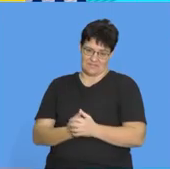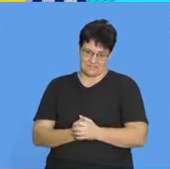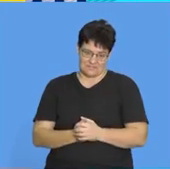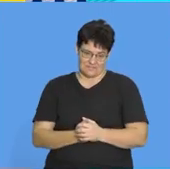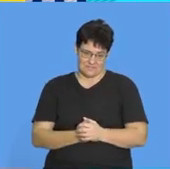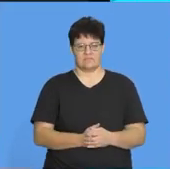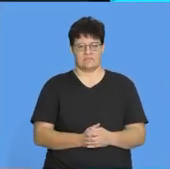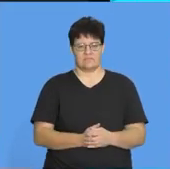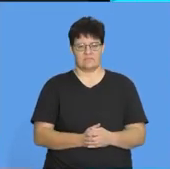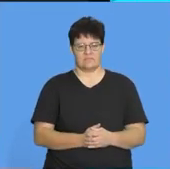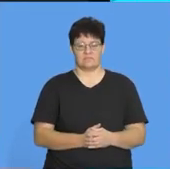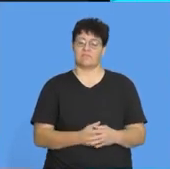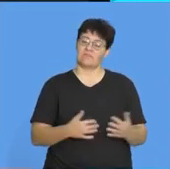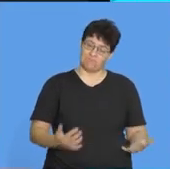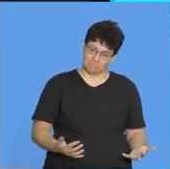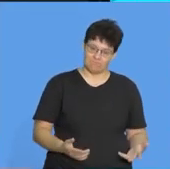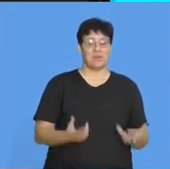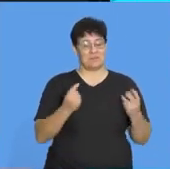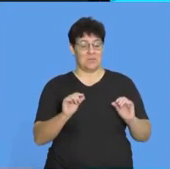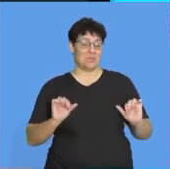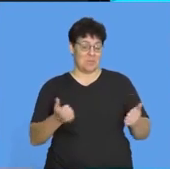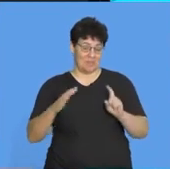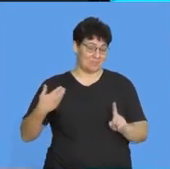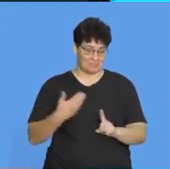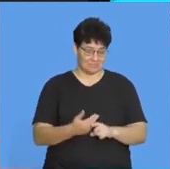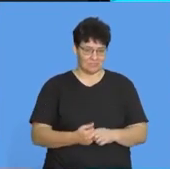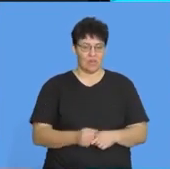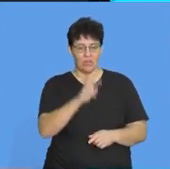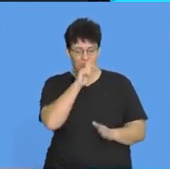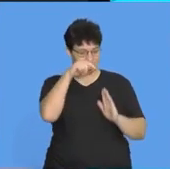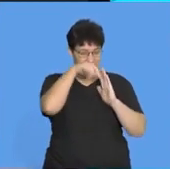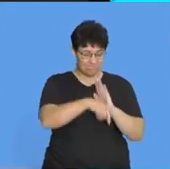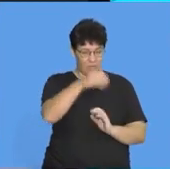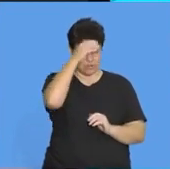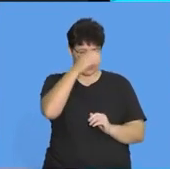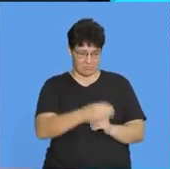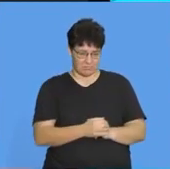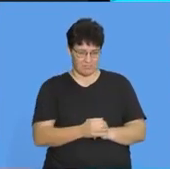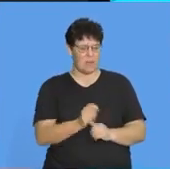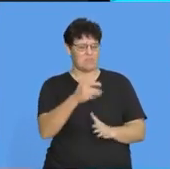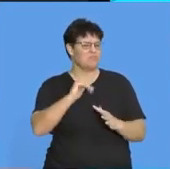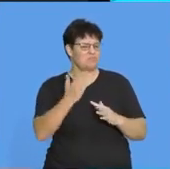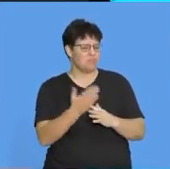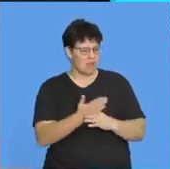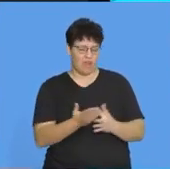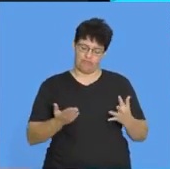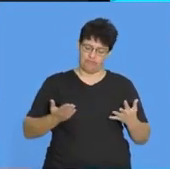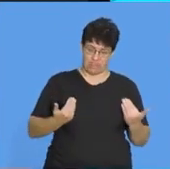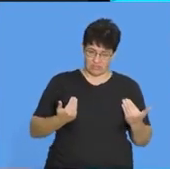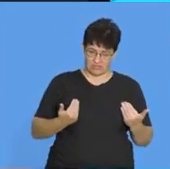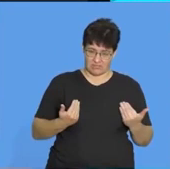Well guys, you've done well. We've looked at some detailed concepts. Let's take a little break, freshen up,